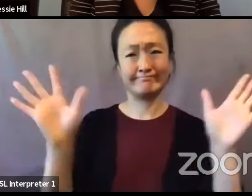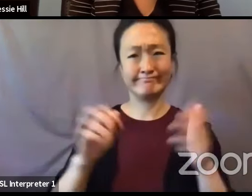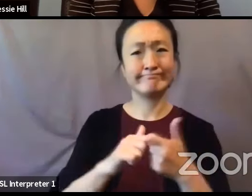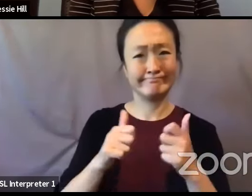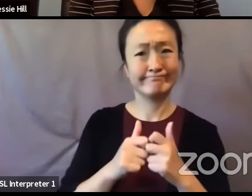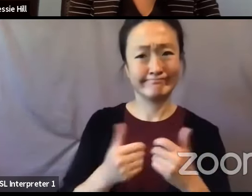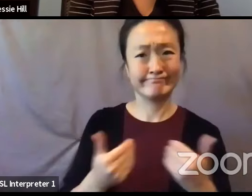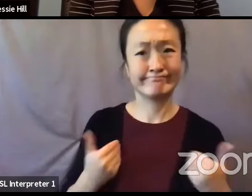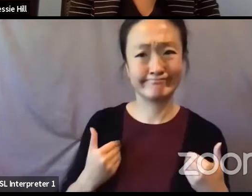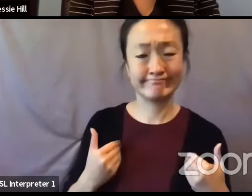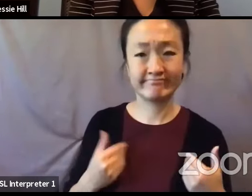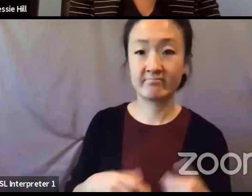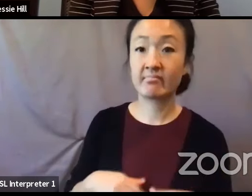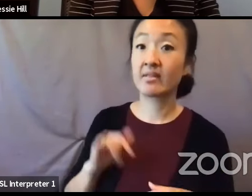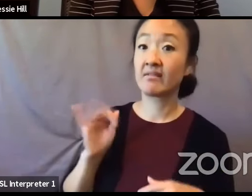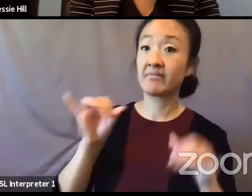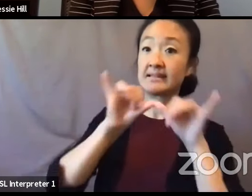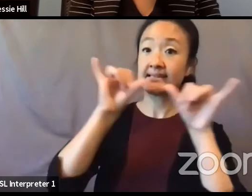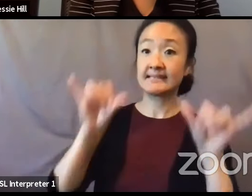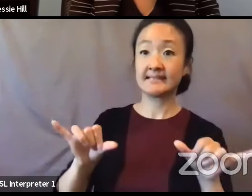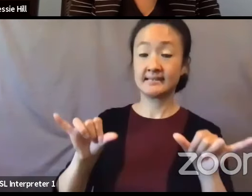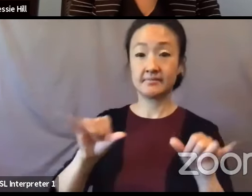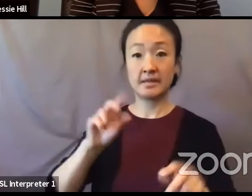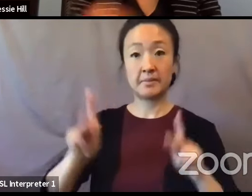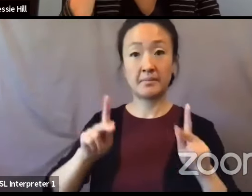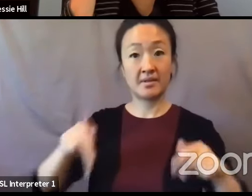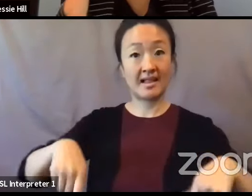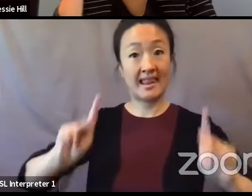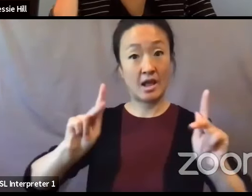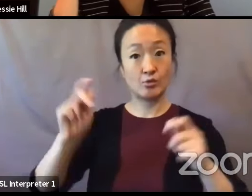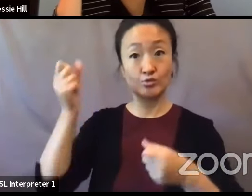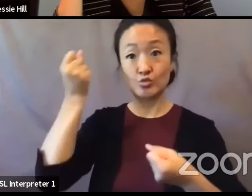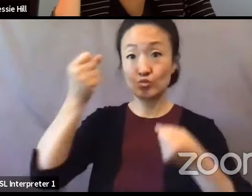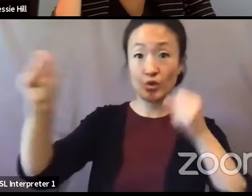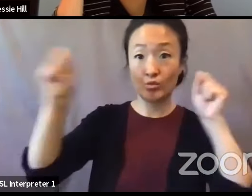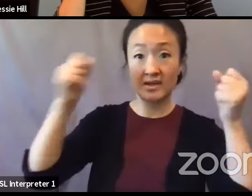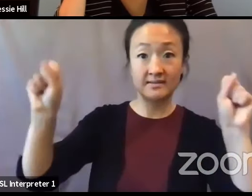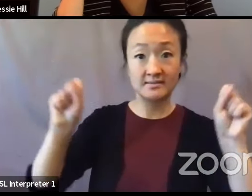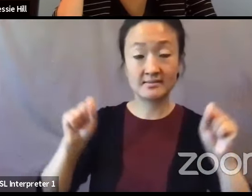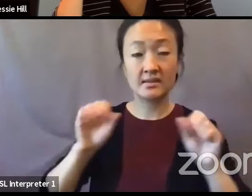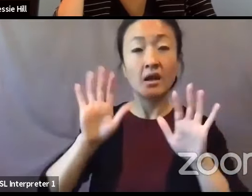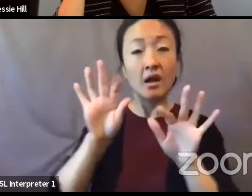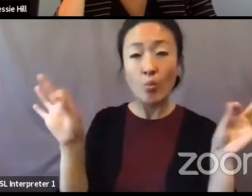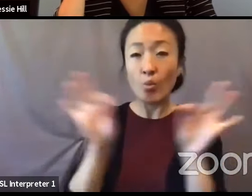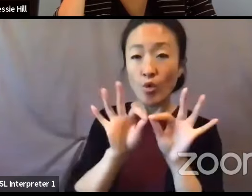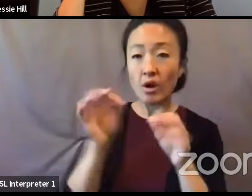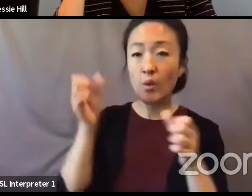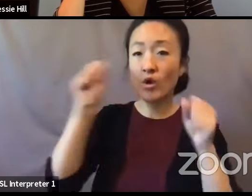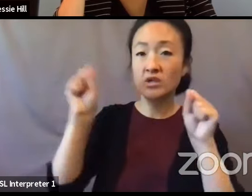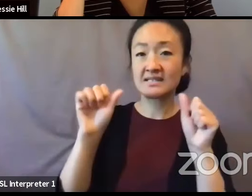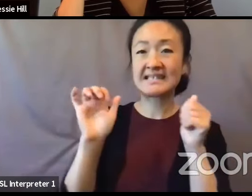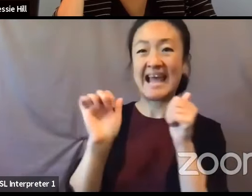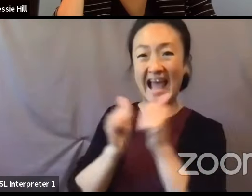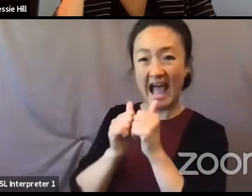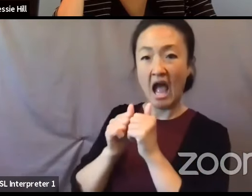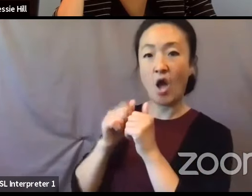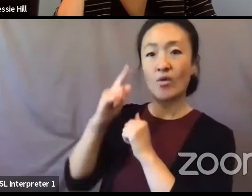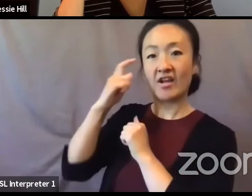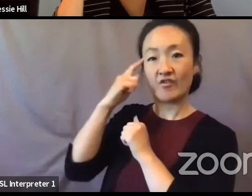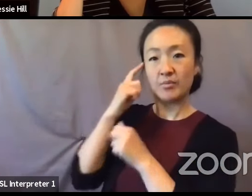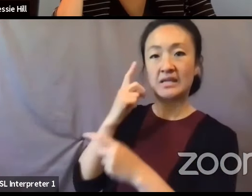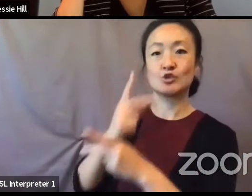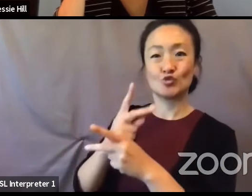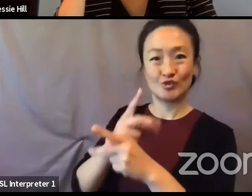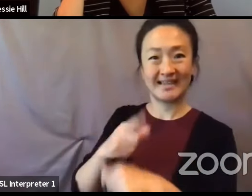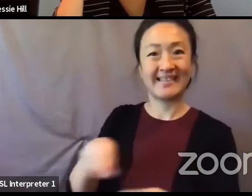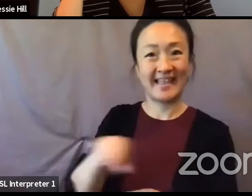a system in which people are allowed to protest, and most importantly, protest the way their government is treating them,